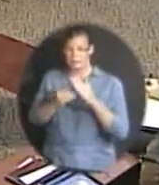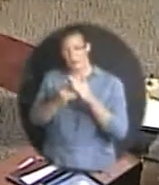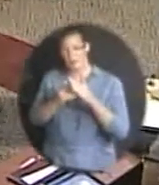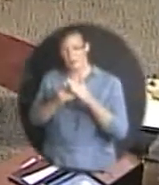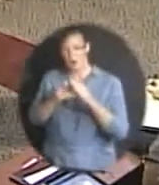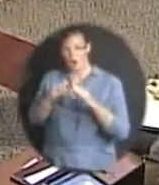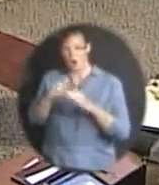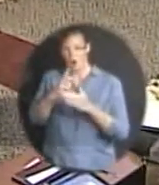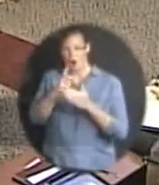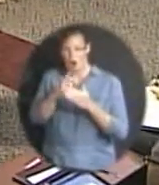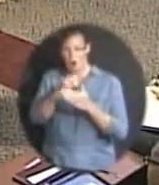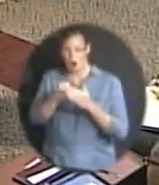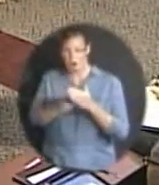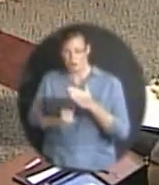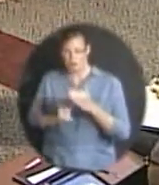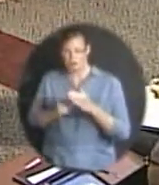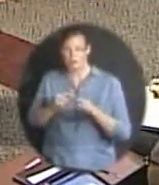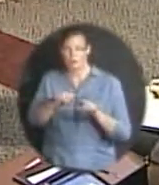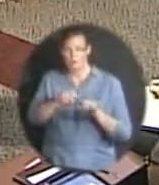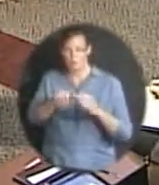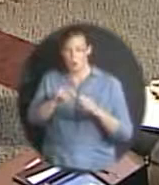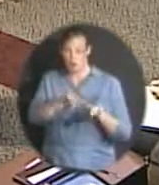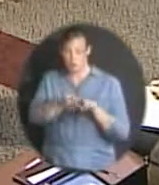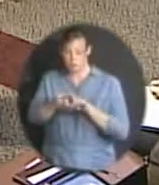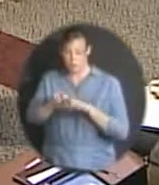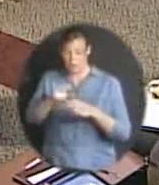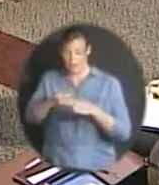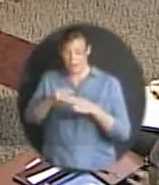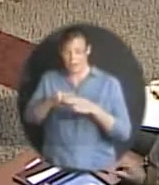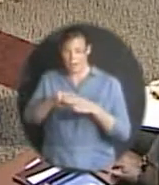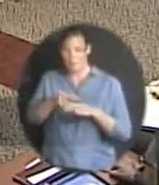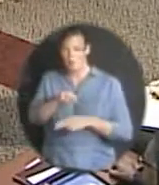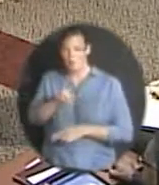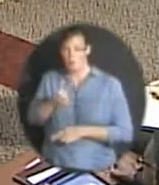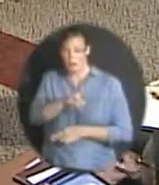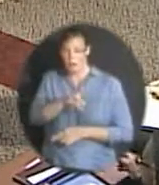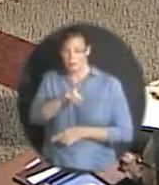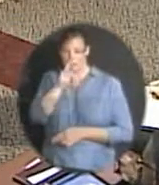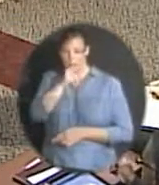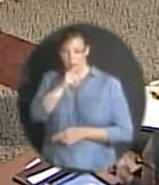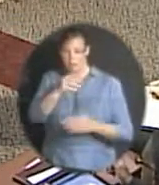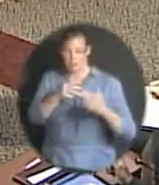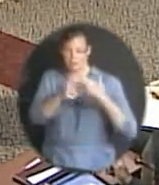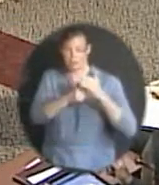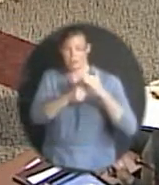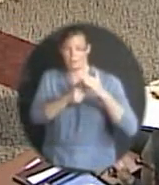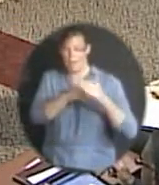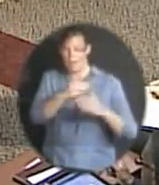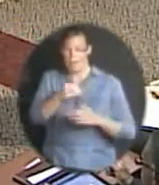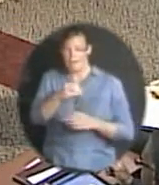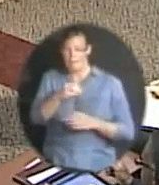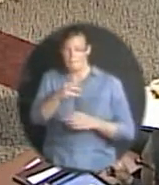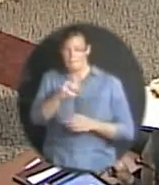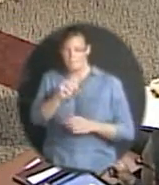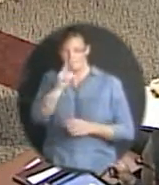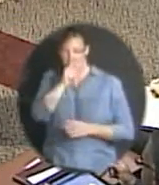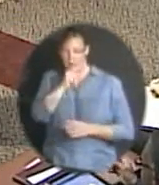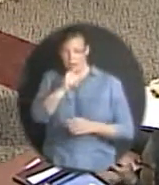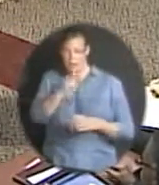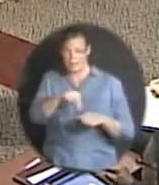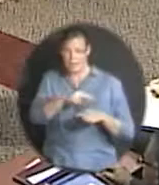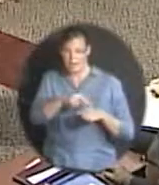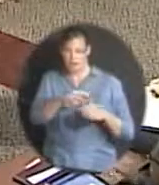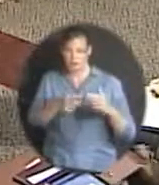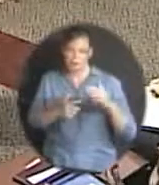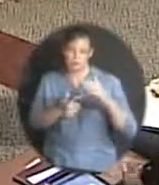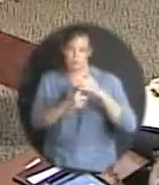firm. Oh. There's more. They were also named West Regional Mock Firms Champion and Mock Firms National Champion. Congratulations